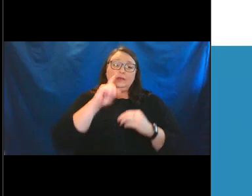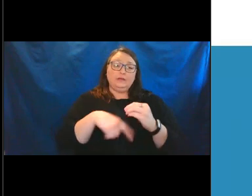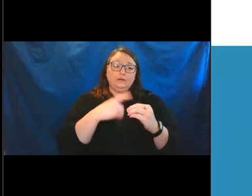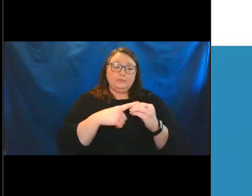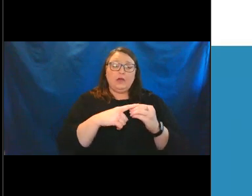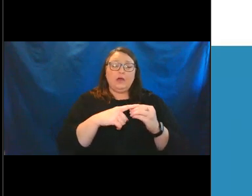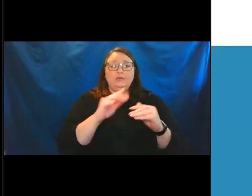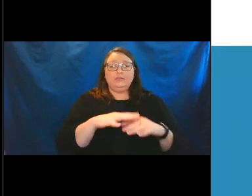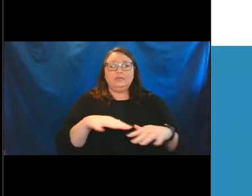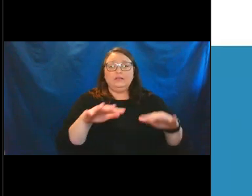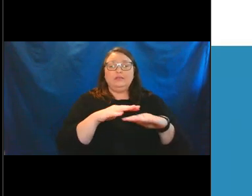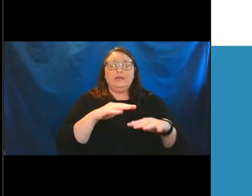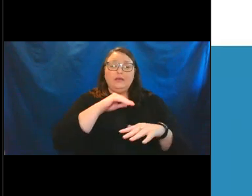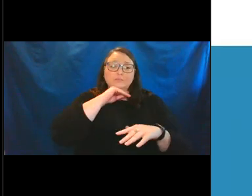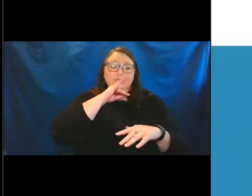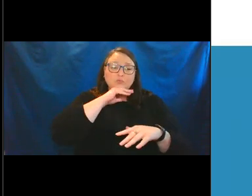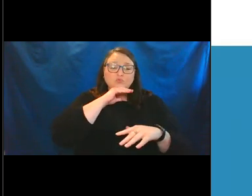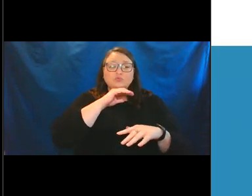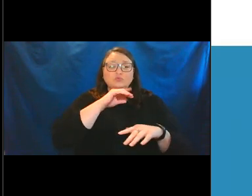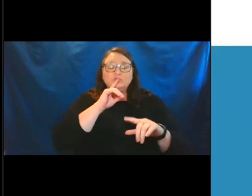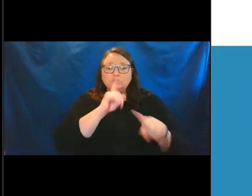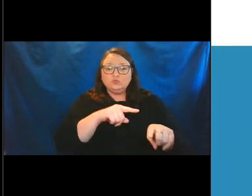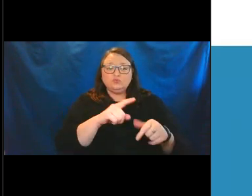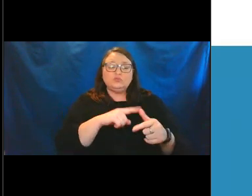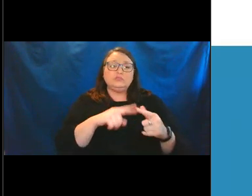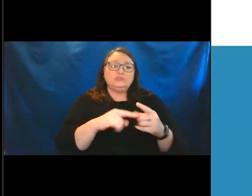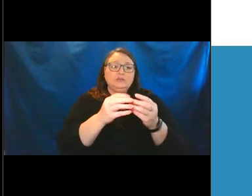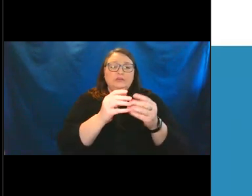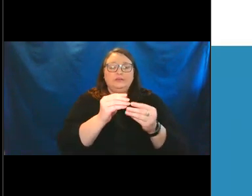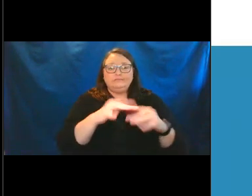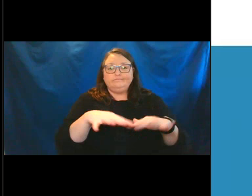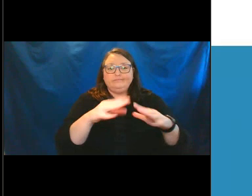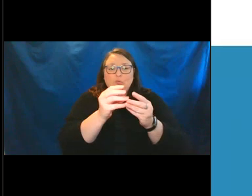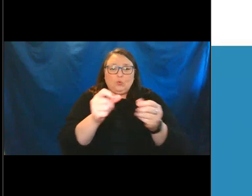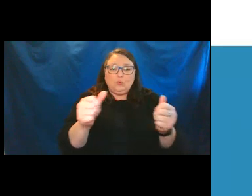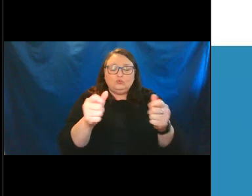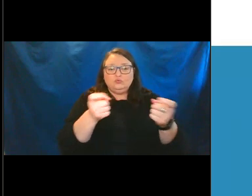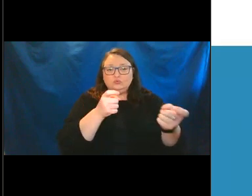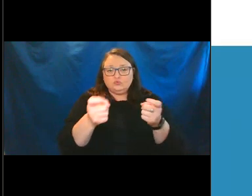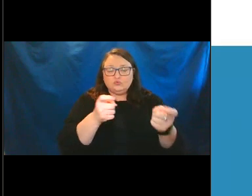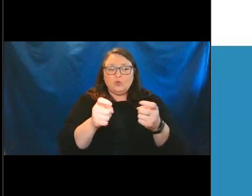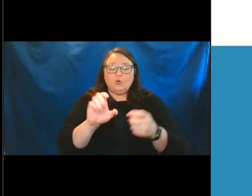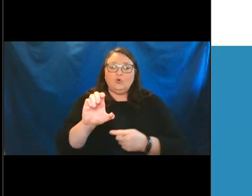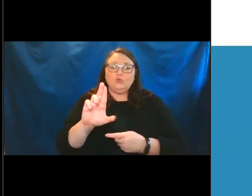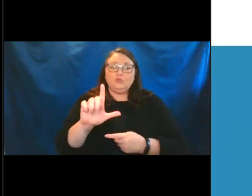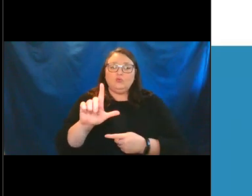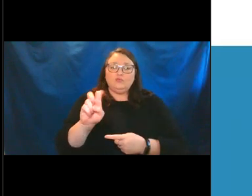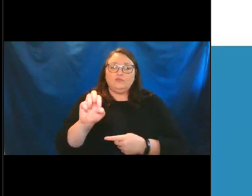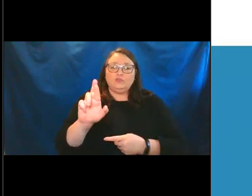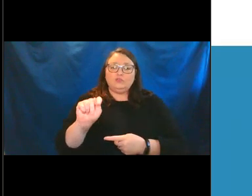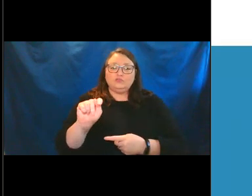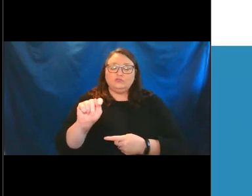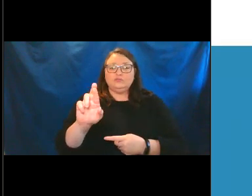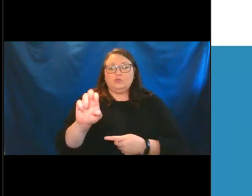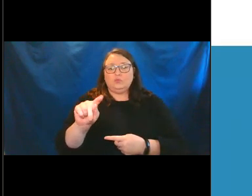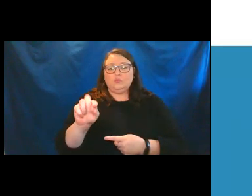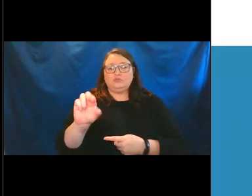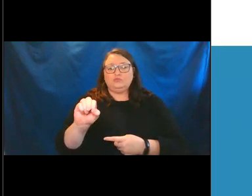pollution, solutions, erosion control, culvert retrofits, stormwater